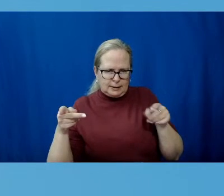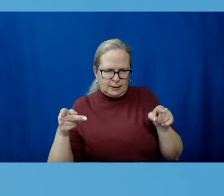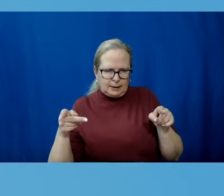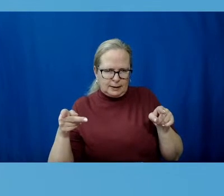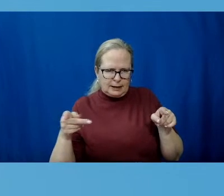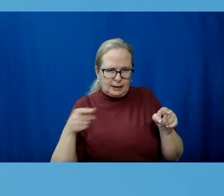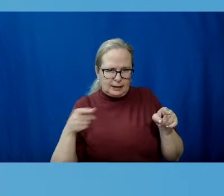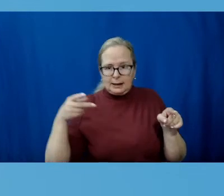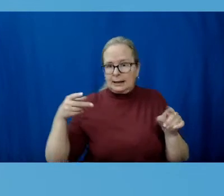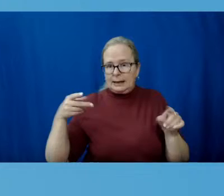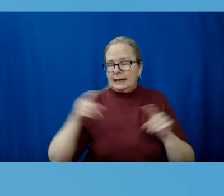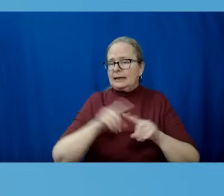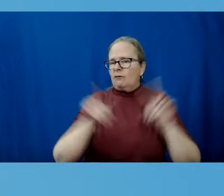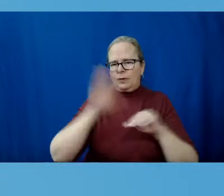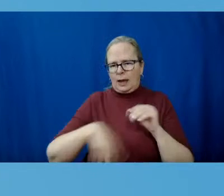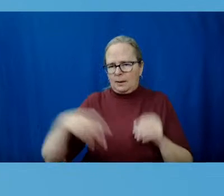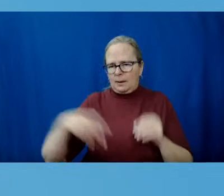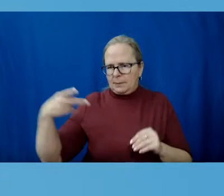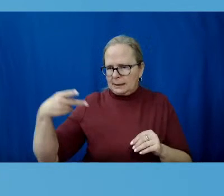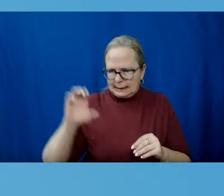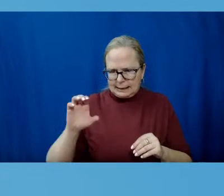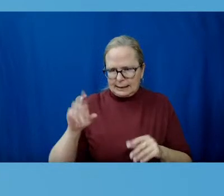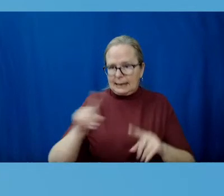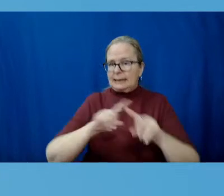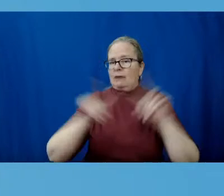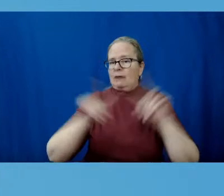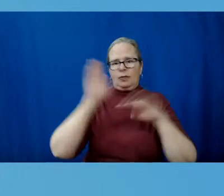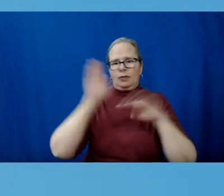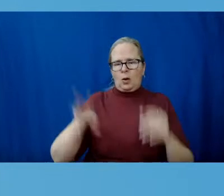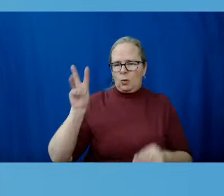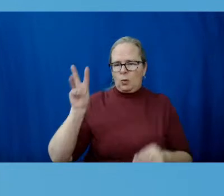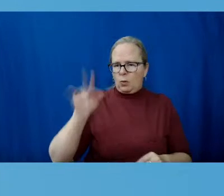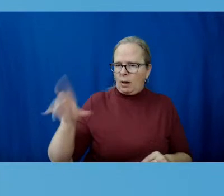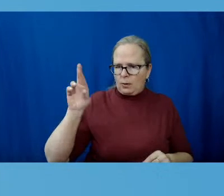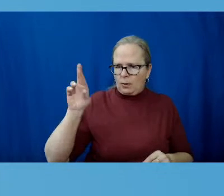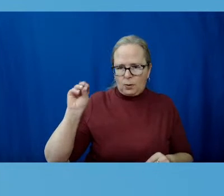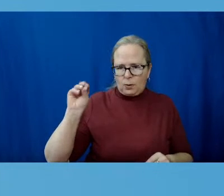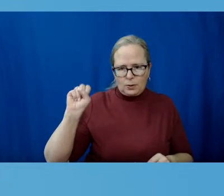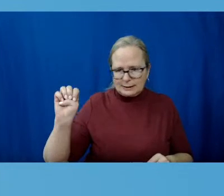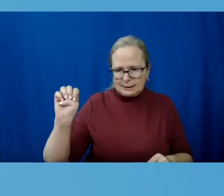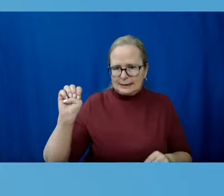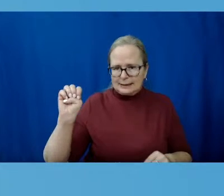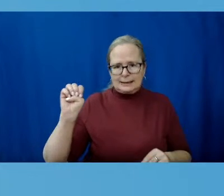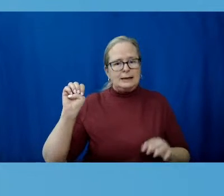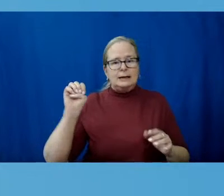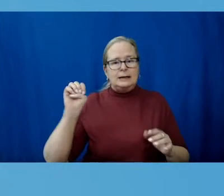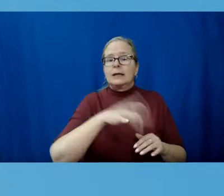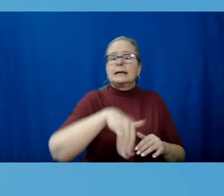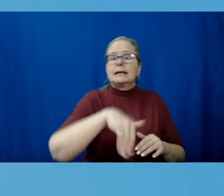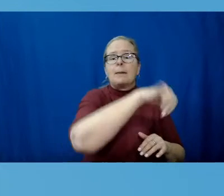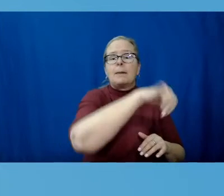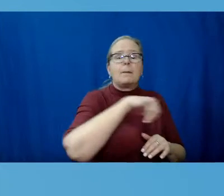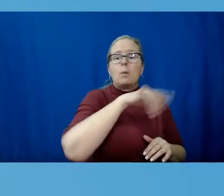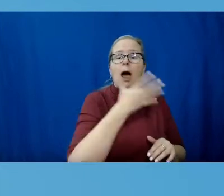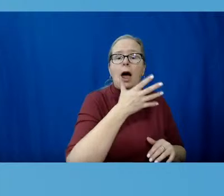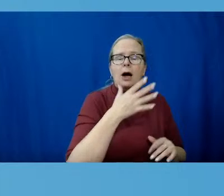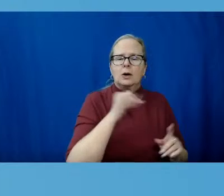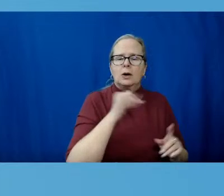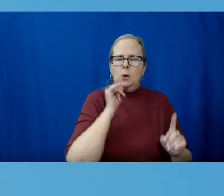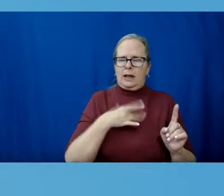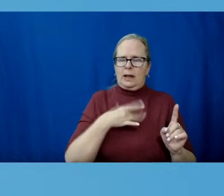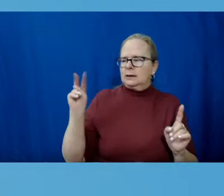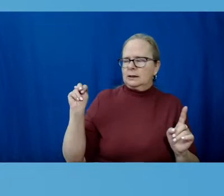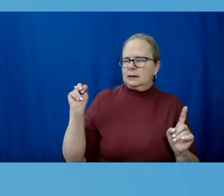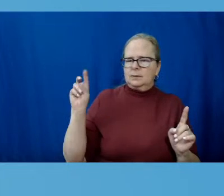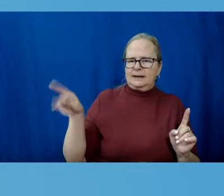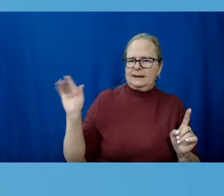and dislike whatever they think socialism is. This party is incredibly divided over